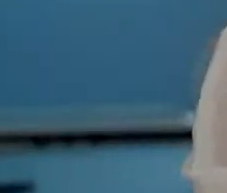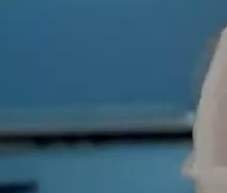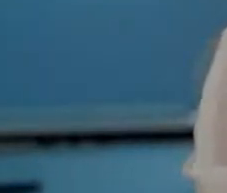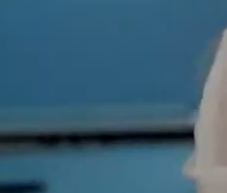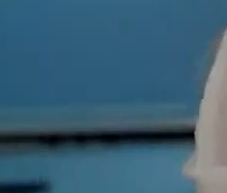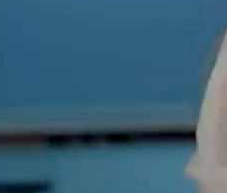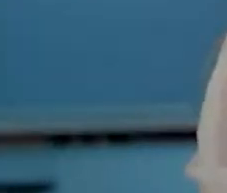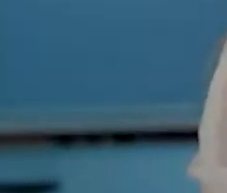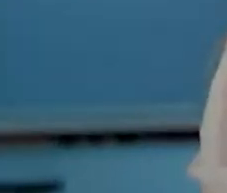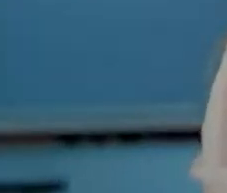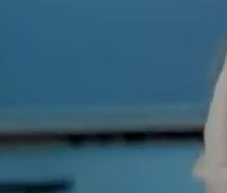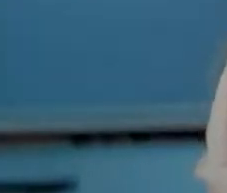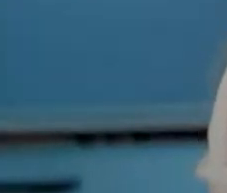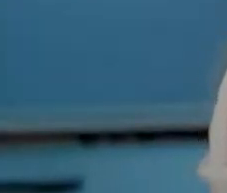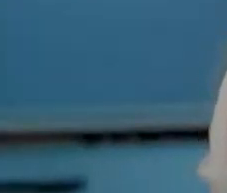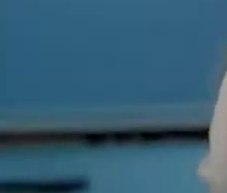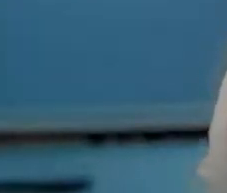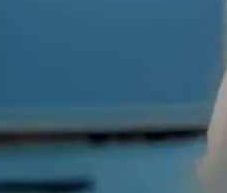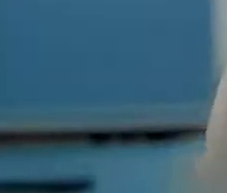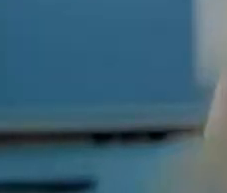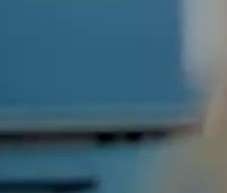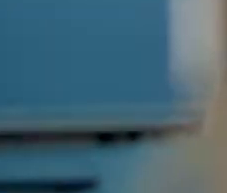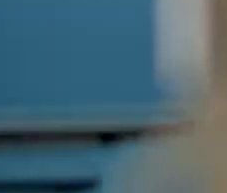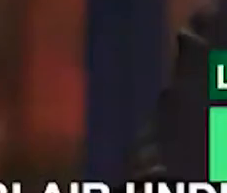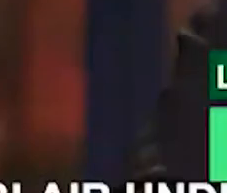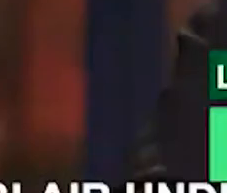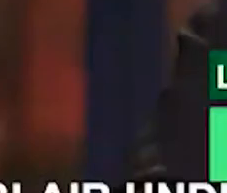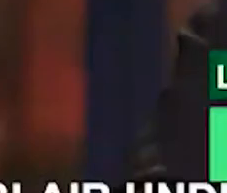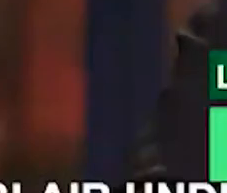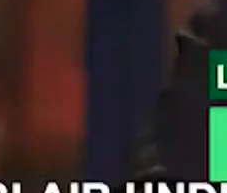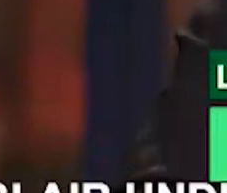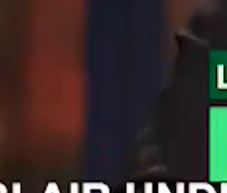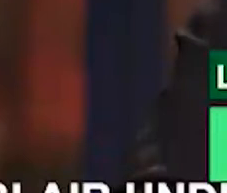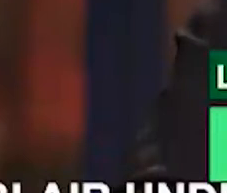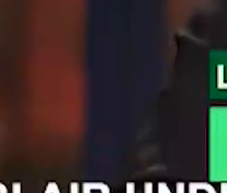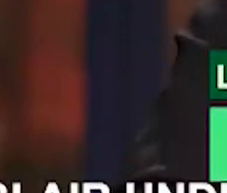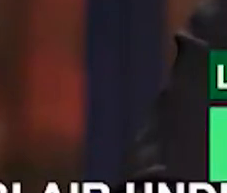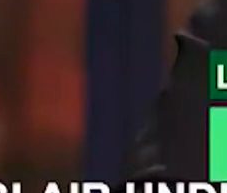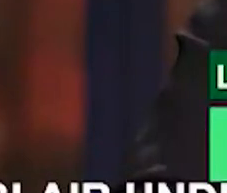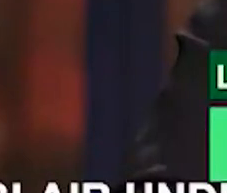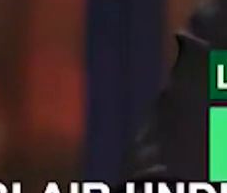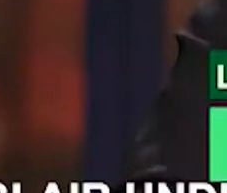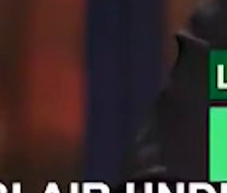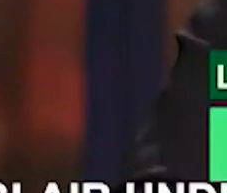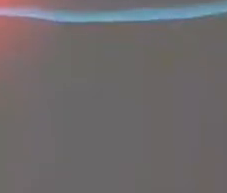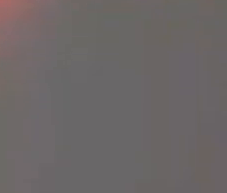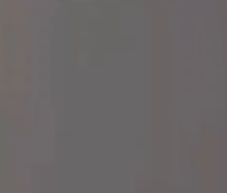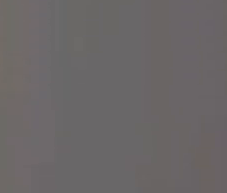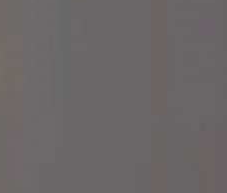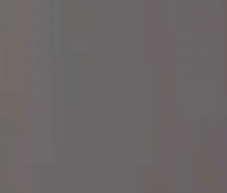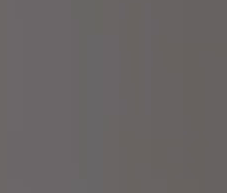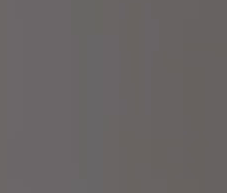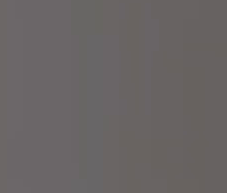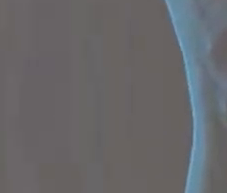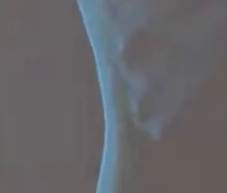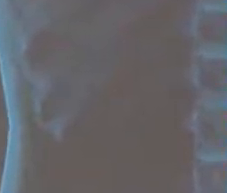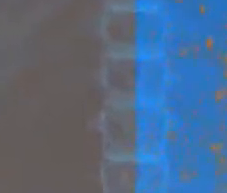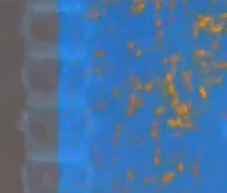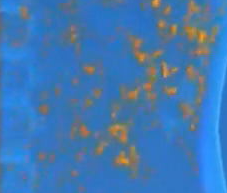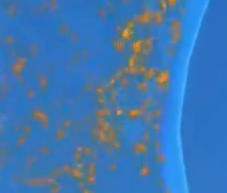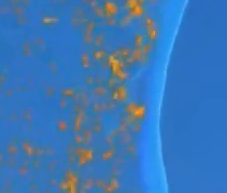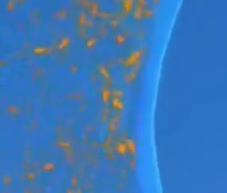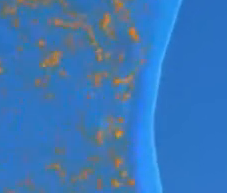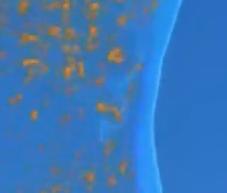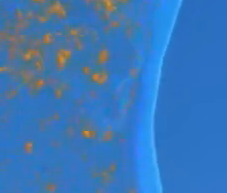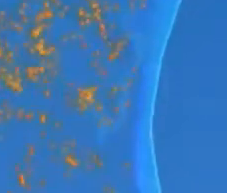Omega XL? What I would say to the skeptics is I was skeptical, and I would say to them they should be skeptical. Every day, I take 2 pills